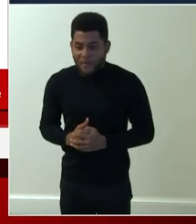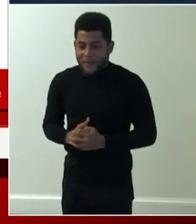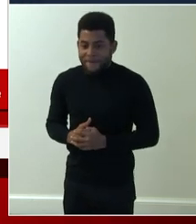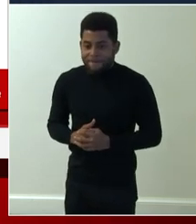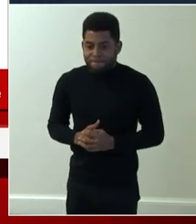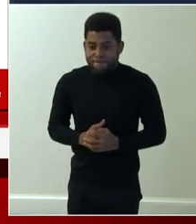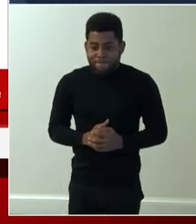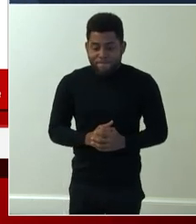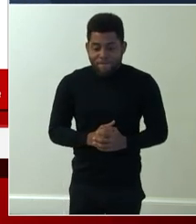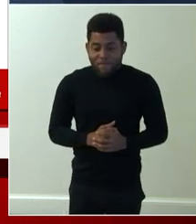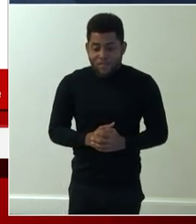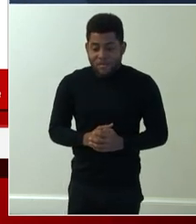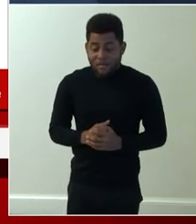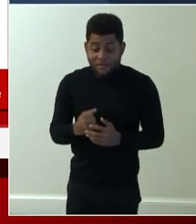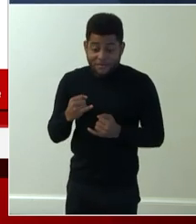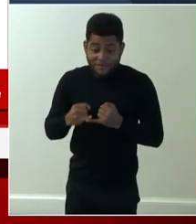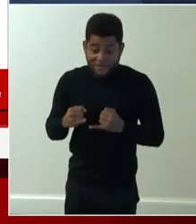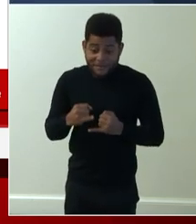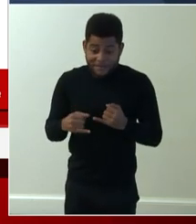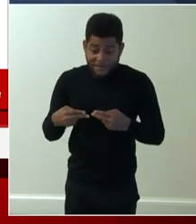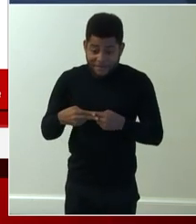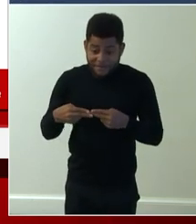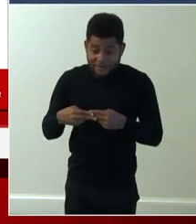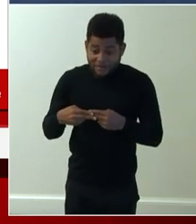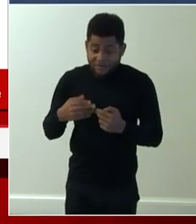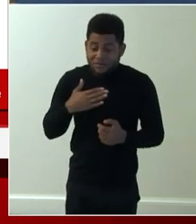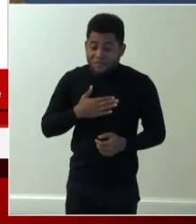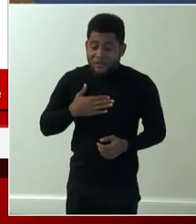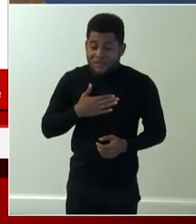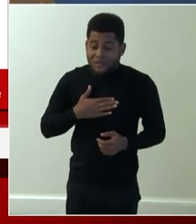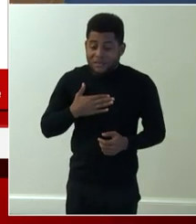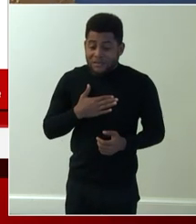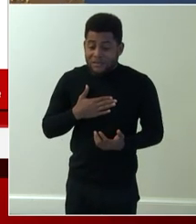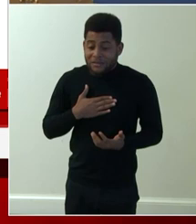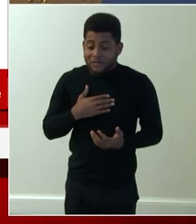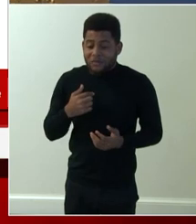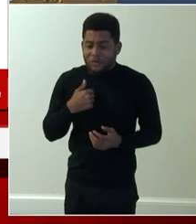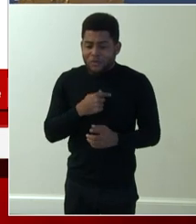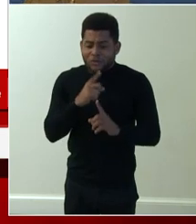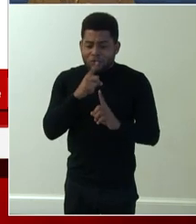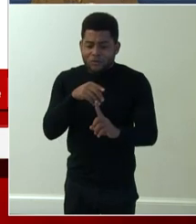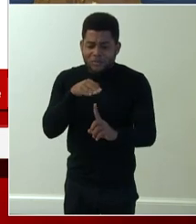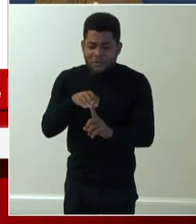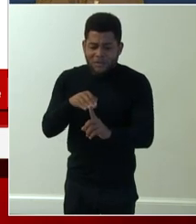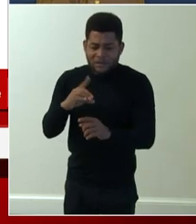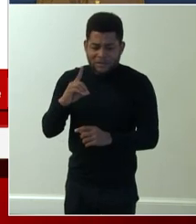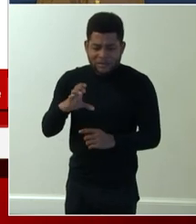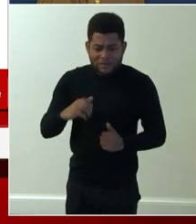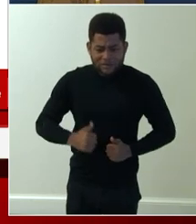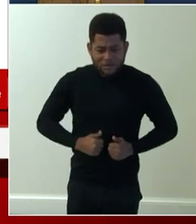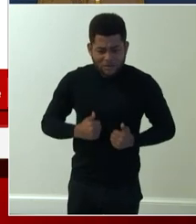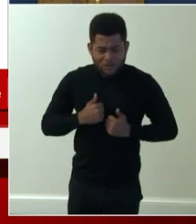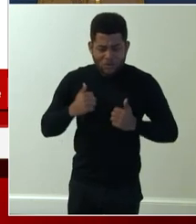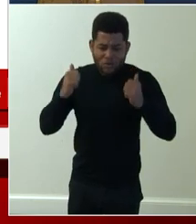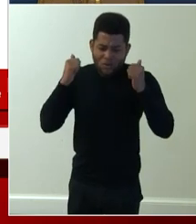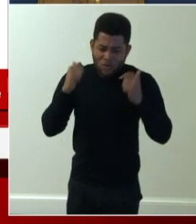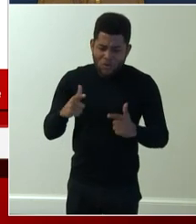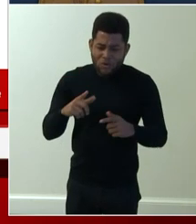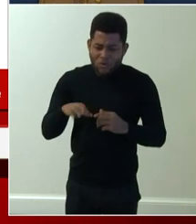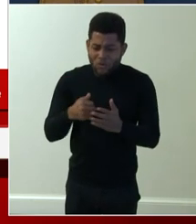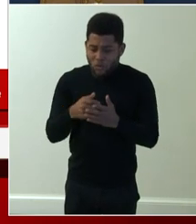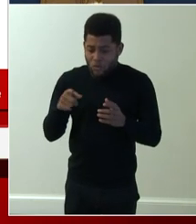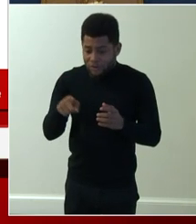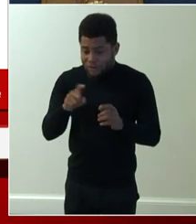on our last slides. And we're reminding residents of all the things that they can do to keep